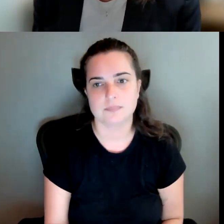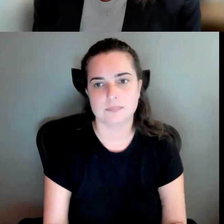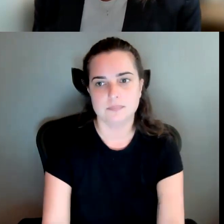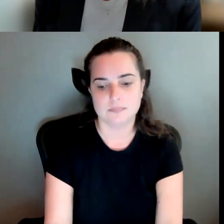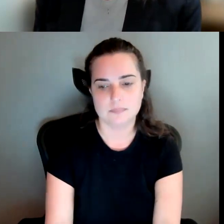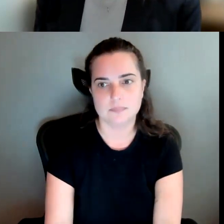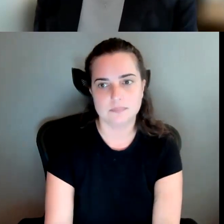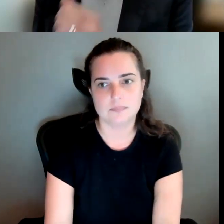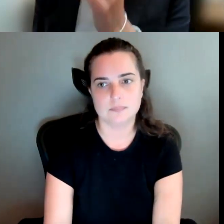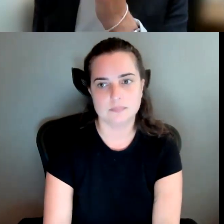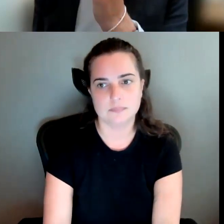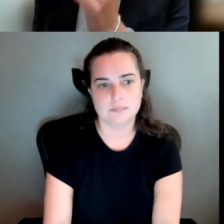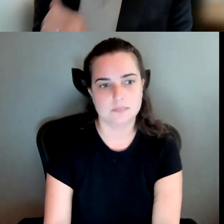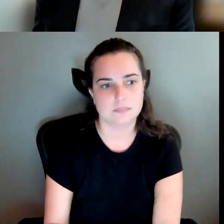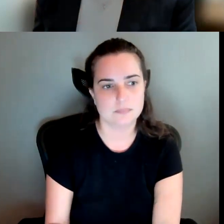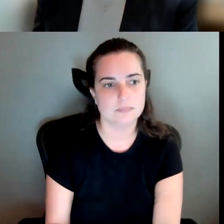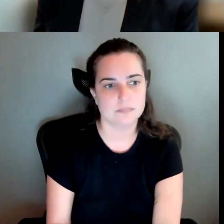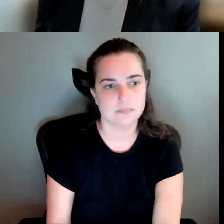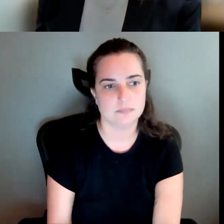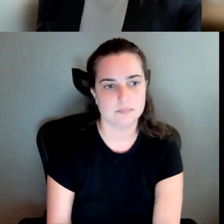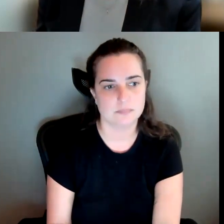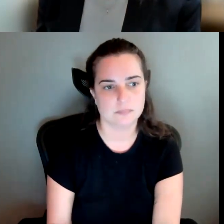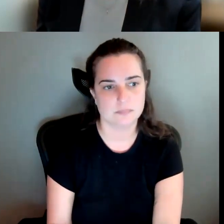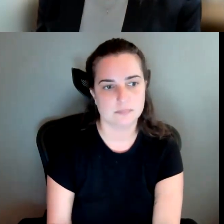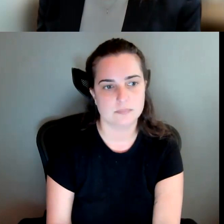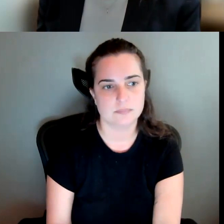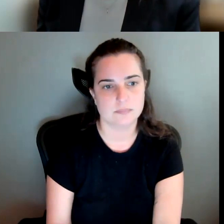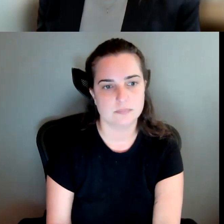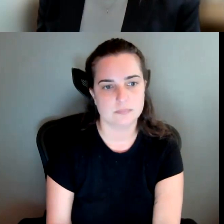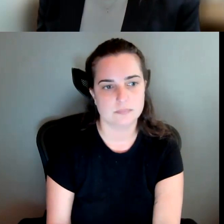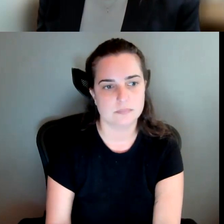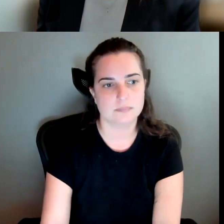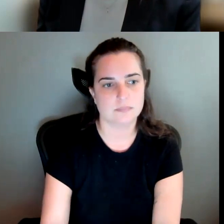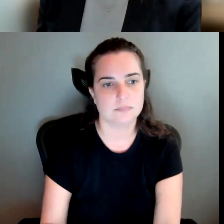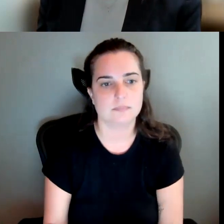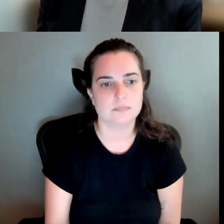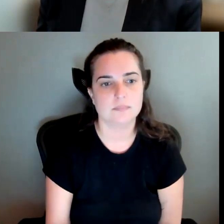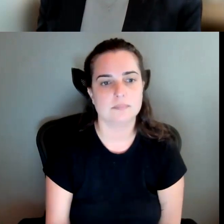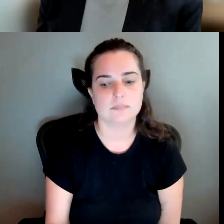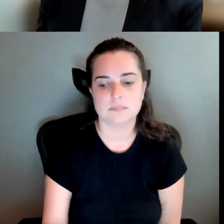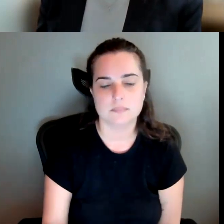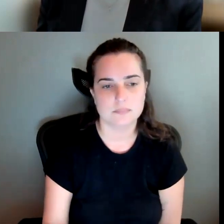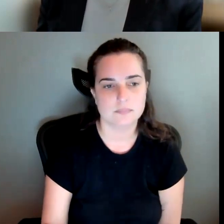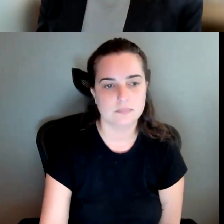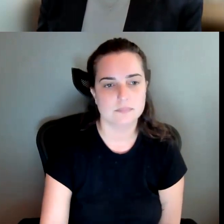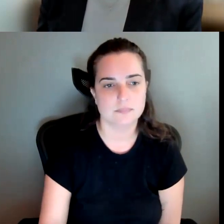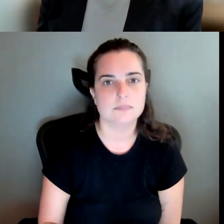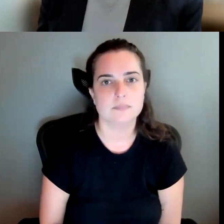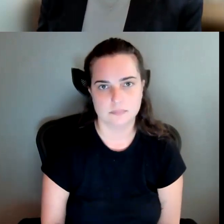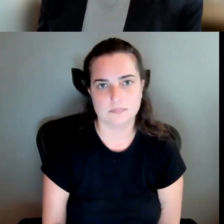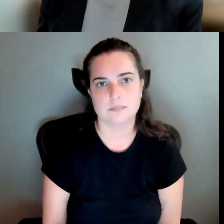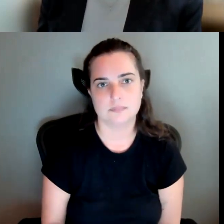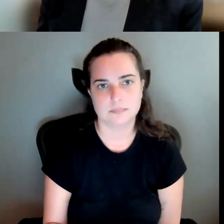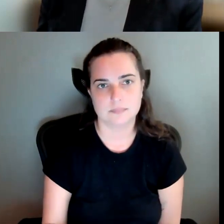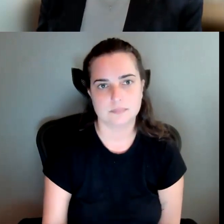There's some education, earning potential, some specifics to workforce again.